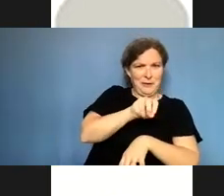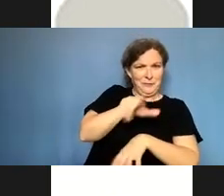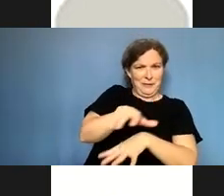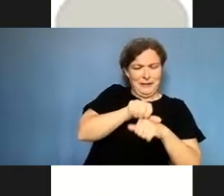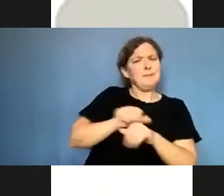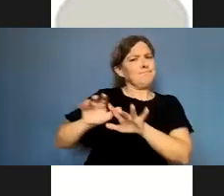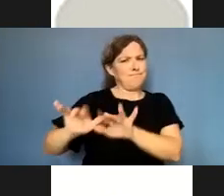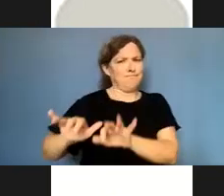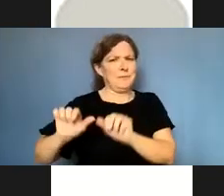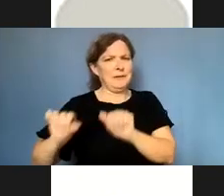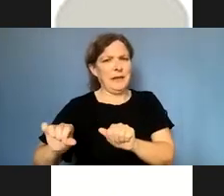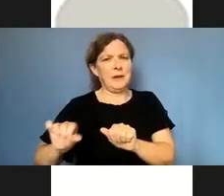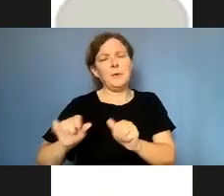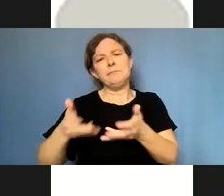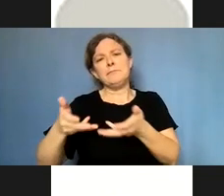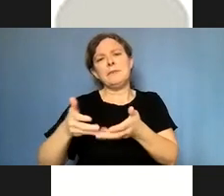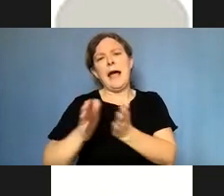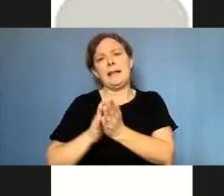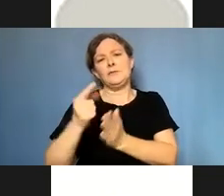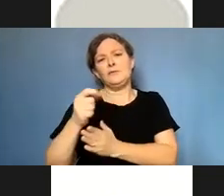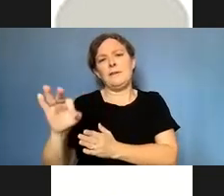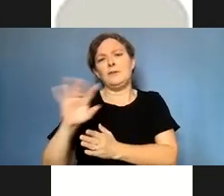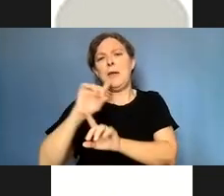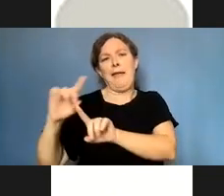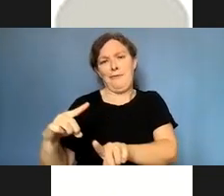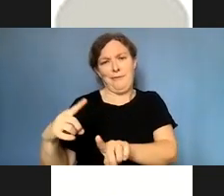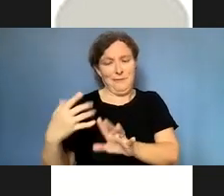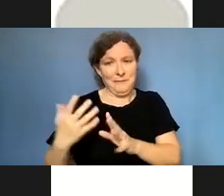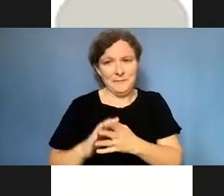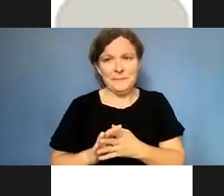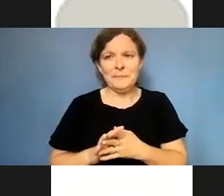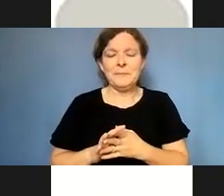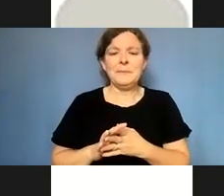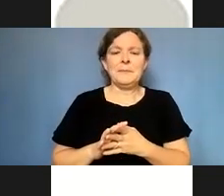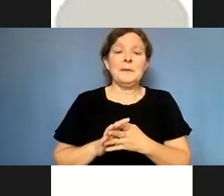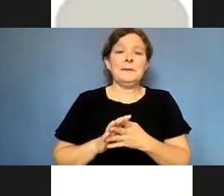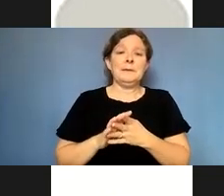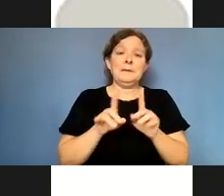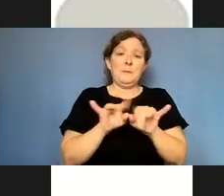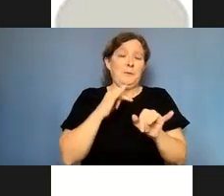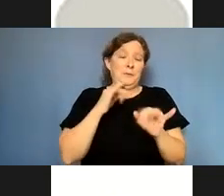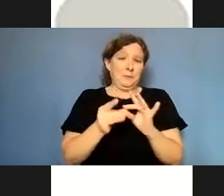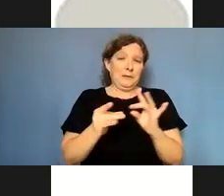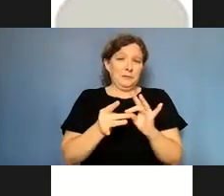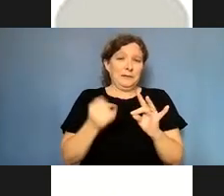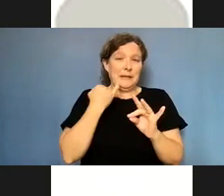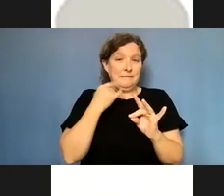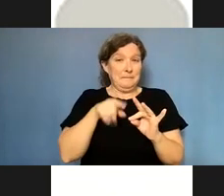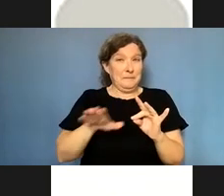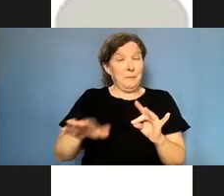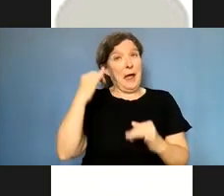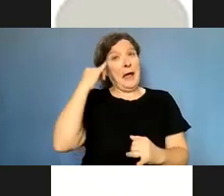will work with Geoff to get them answered the best we can. The other thing I wanted to mention is if you have ideas for